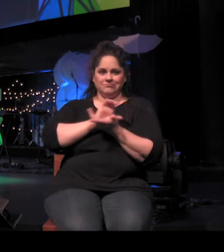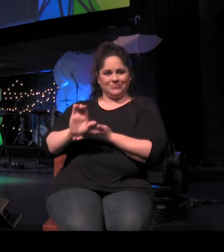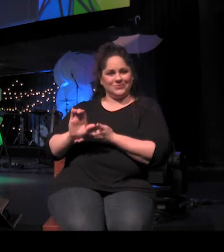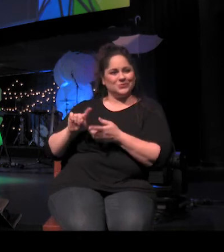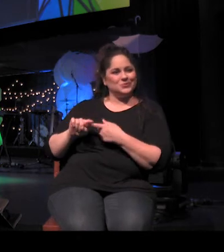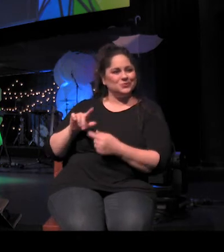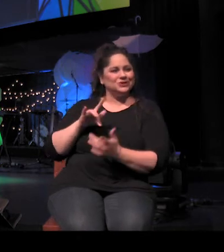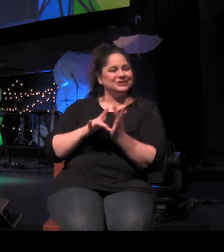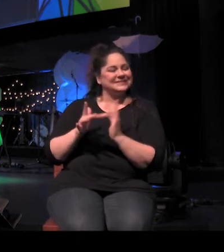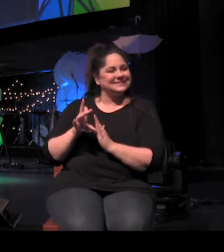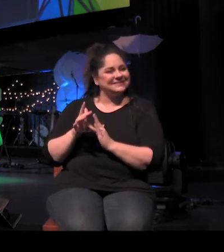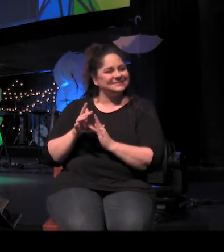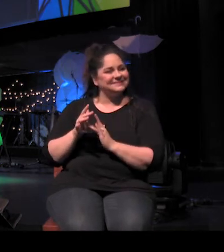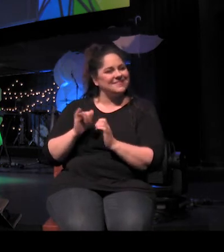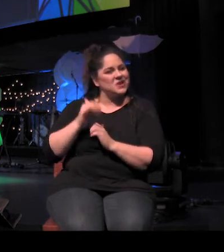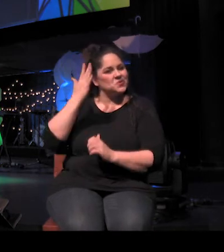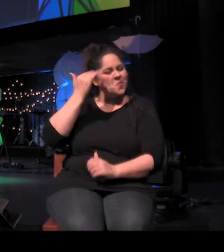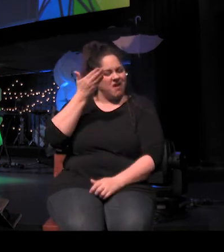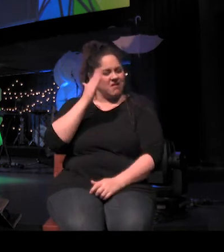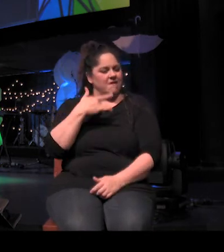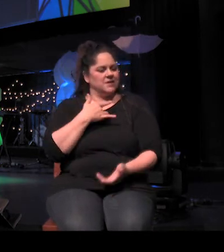him.